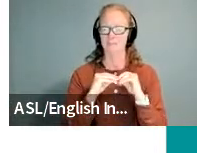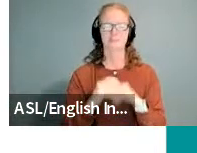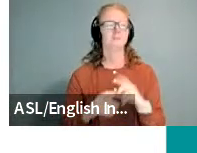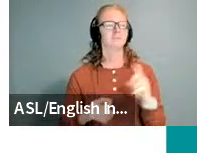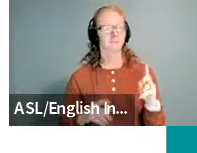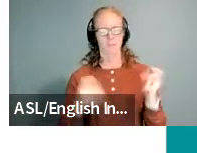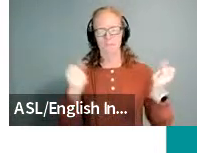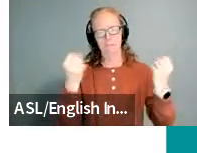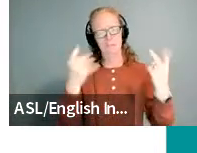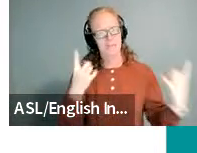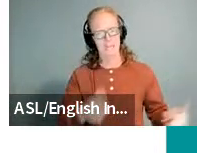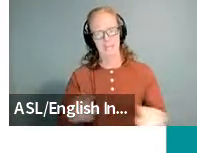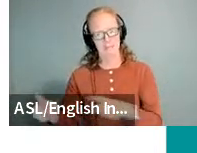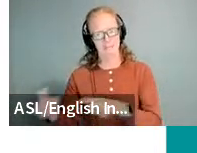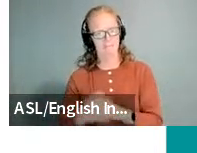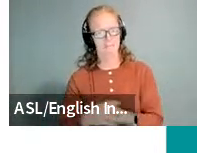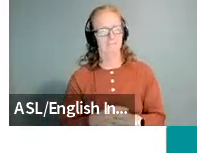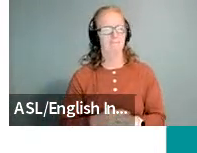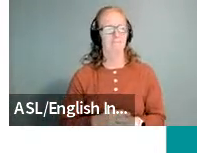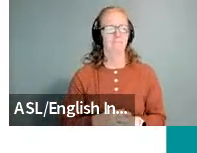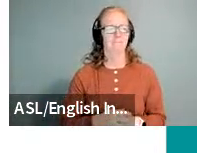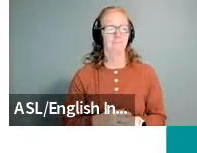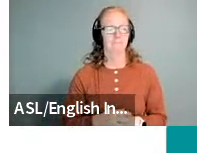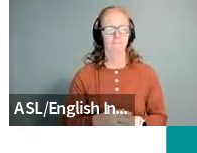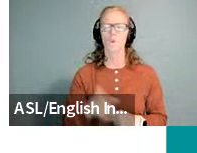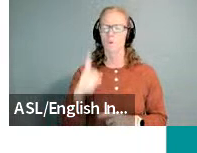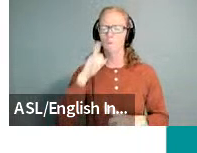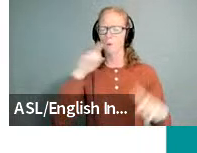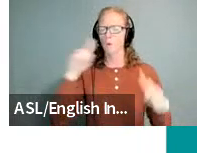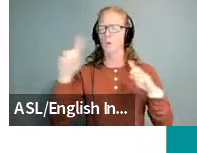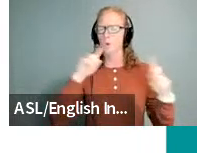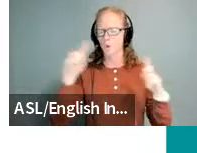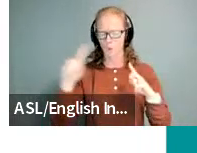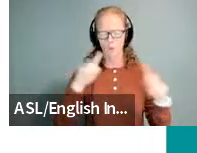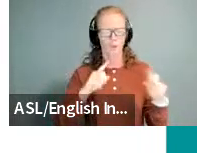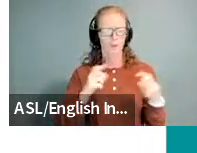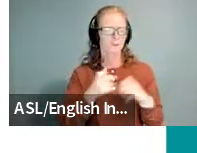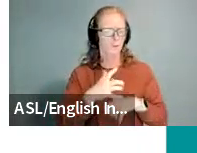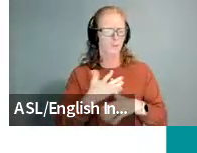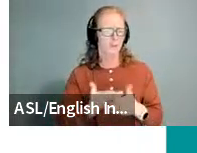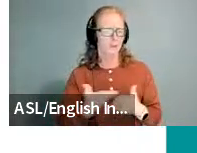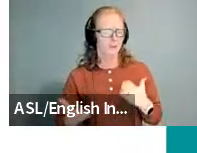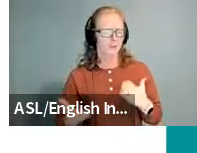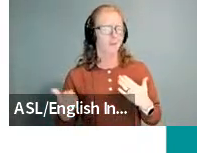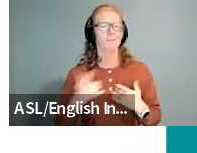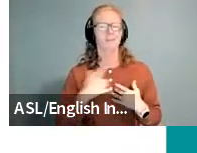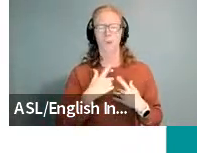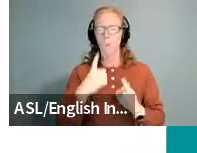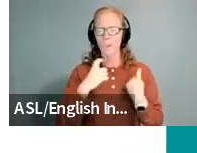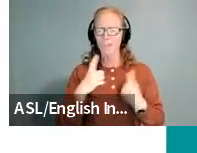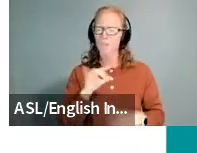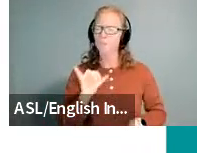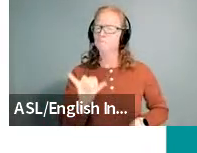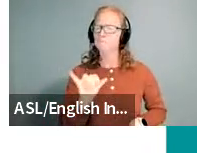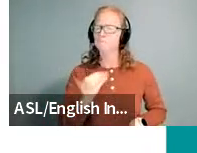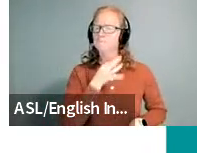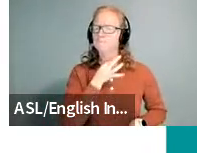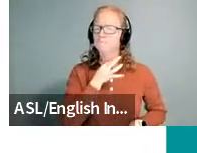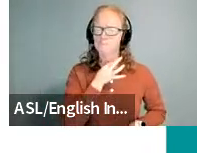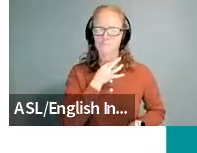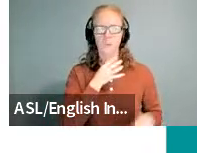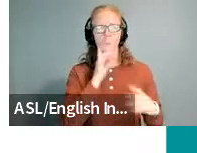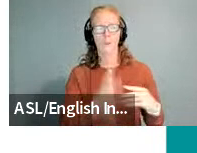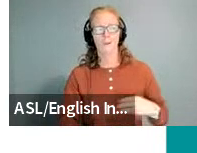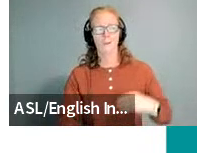things that folks have heard about and have had questions, we have added